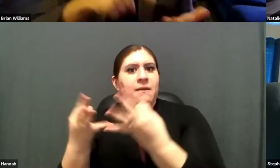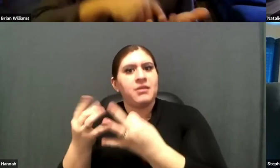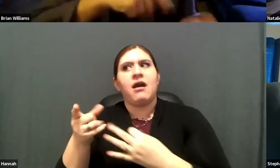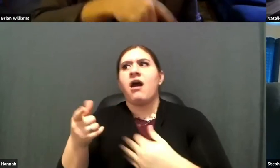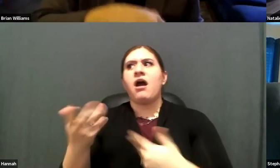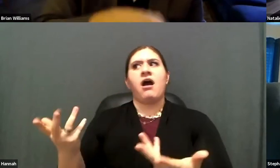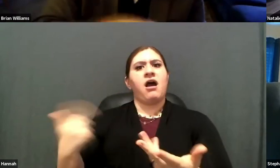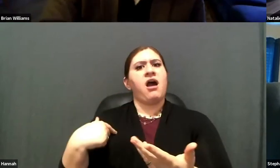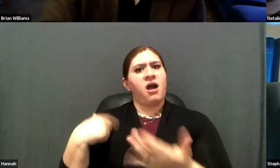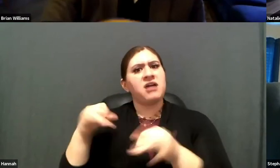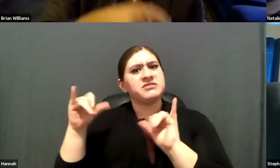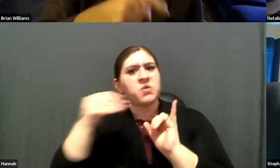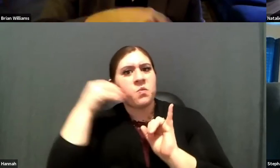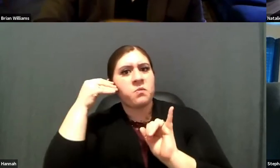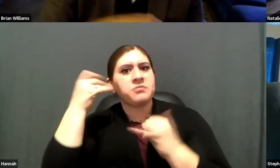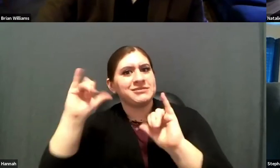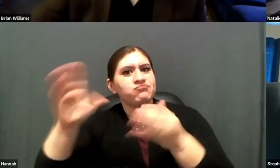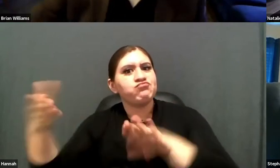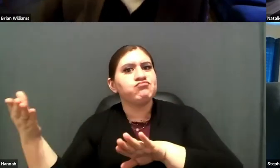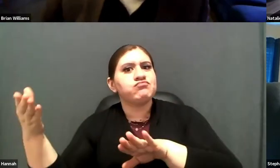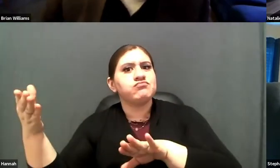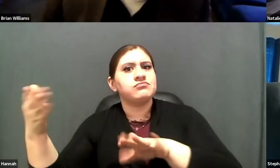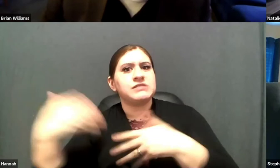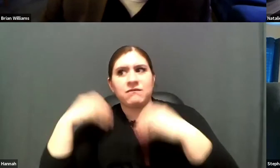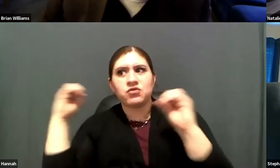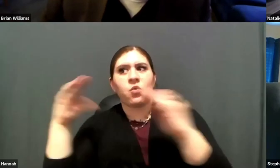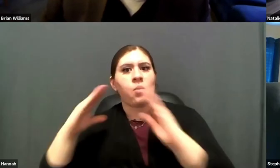what? I might be staying home, but I'm not going to have a home to stay in.